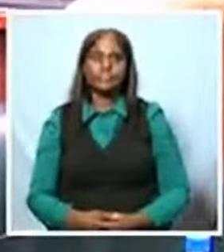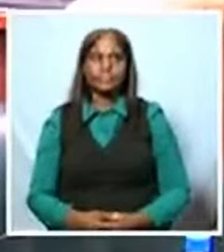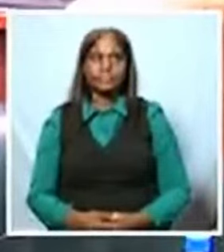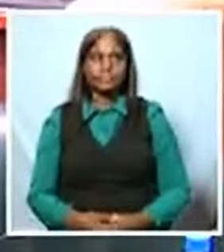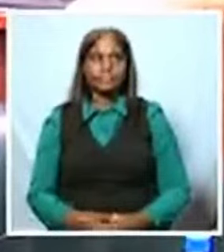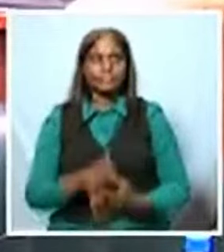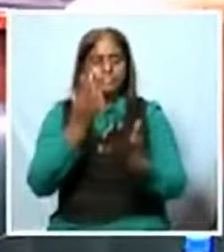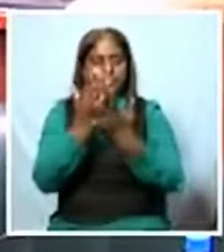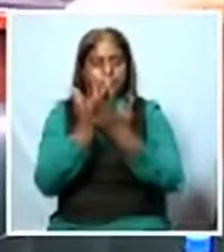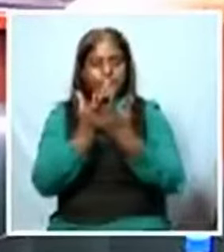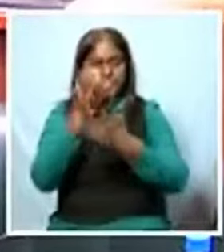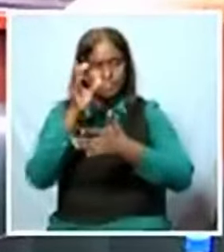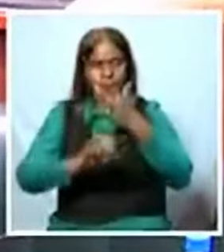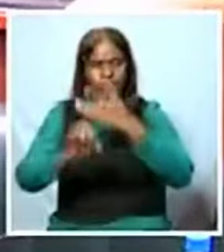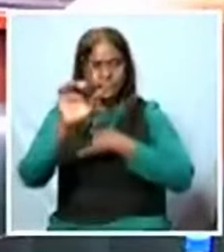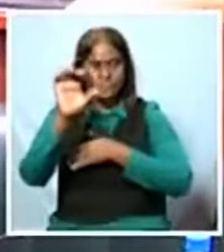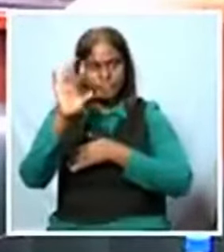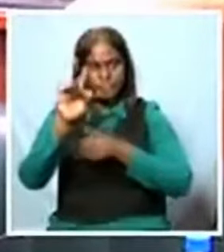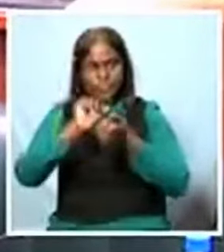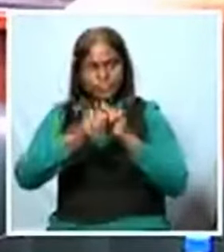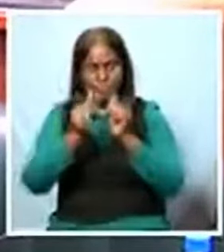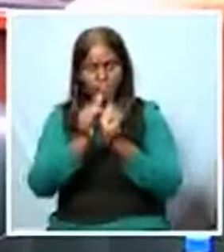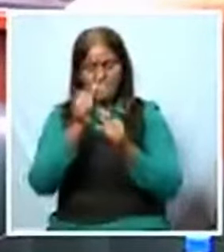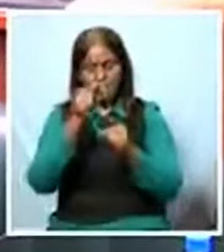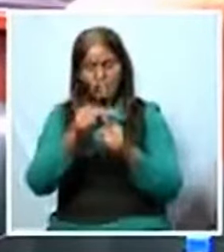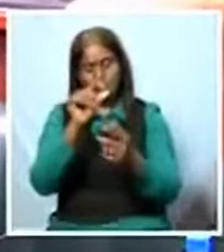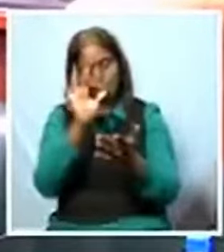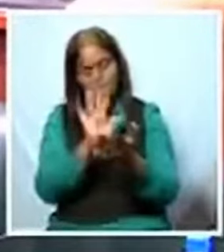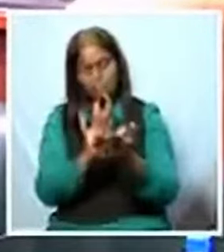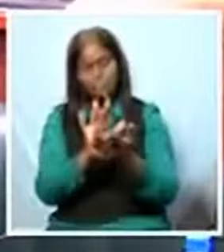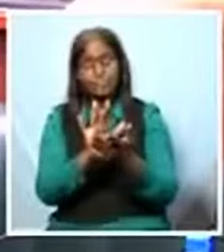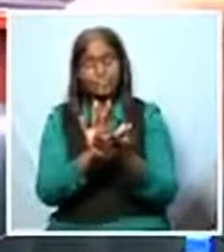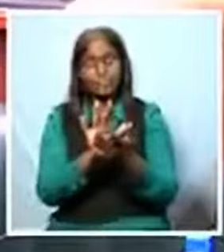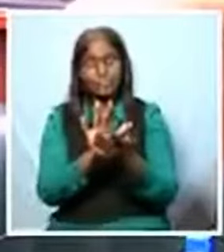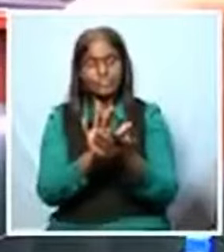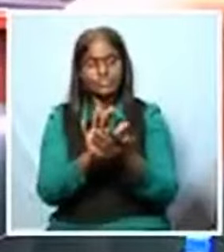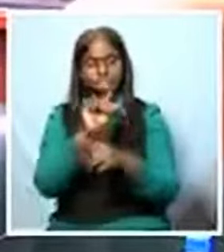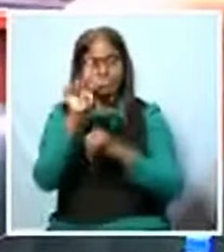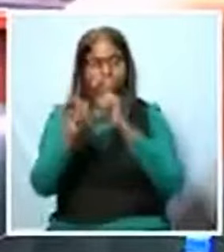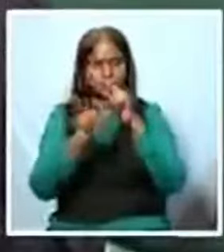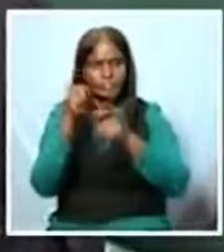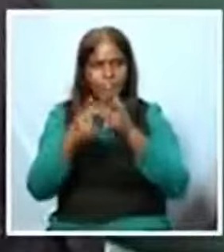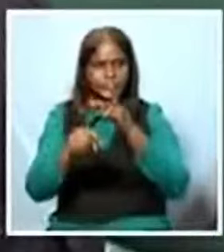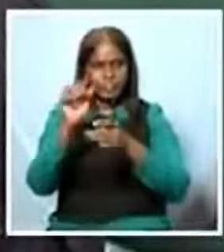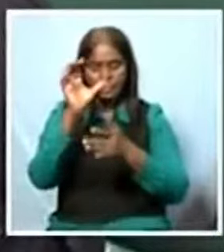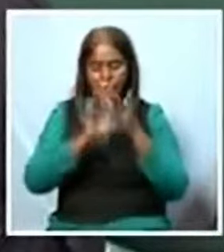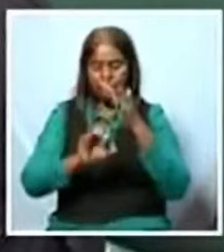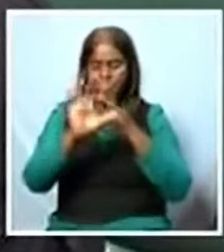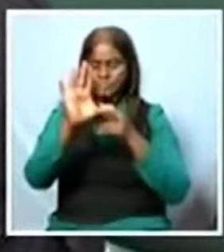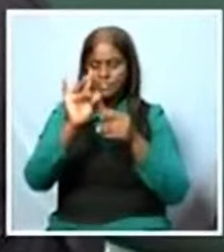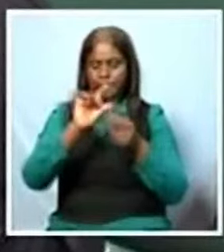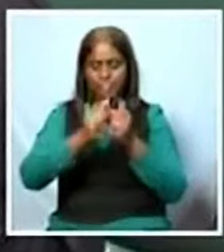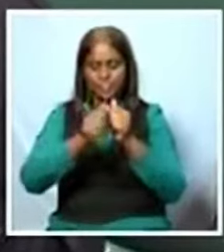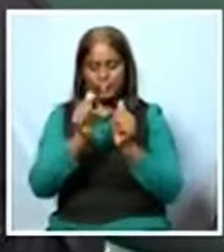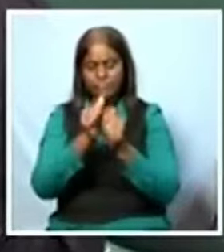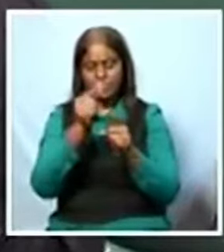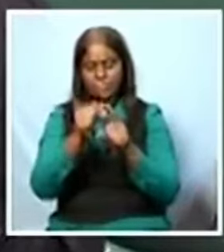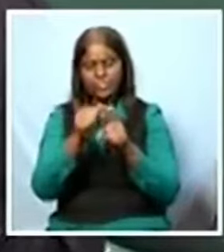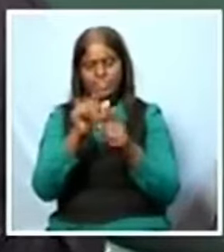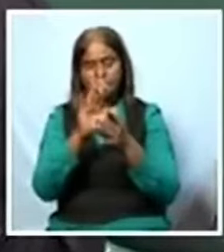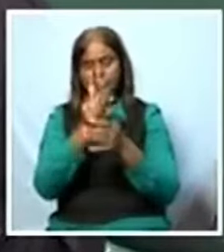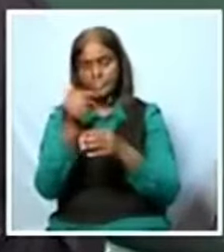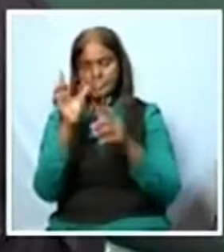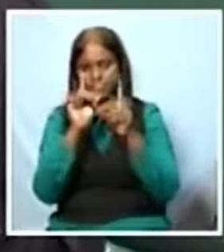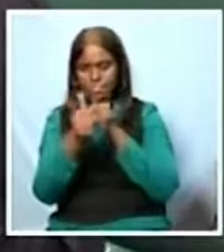I beg to move that clause 58 be amended with words as circulated. The question is that clause 58 be amended with words as circulated.